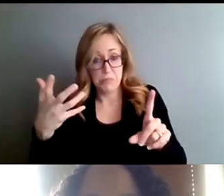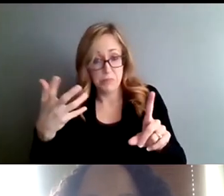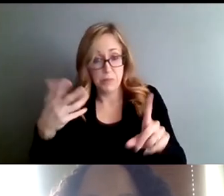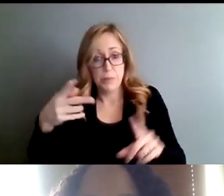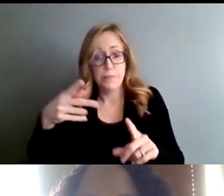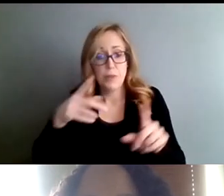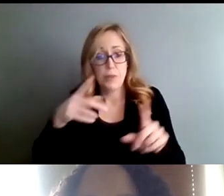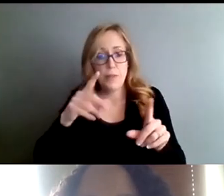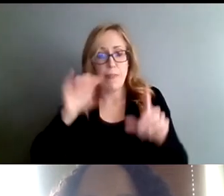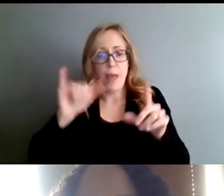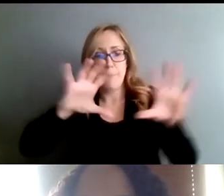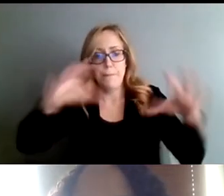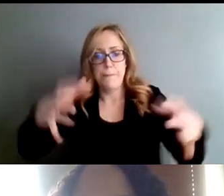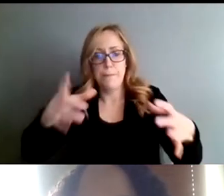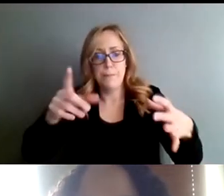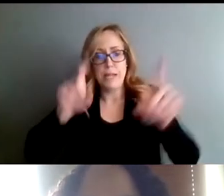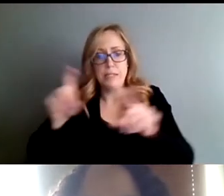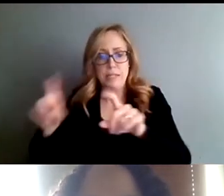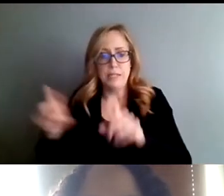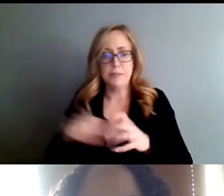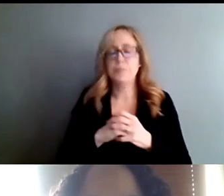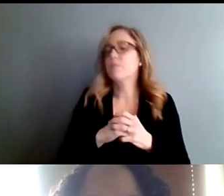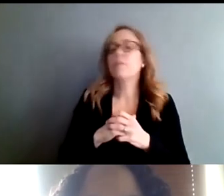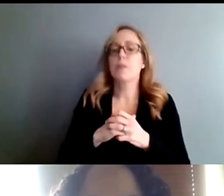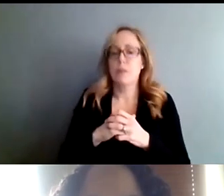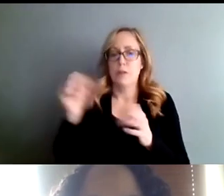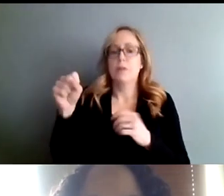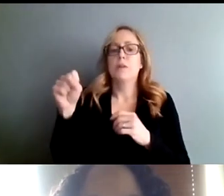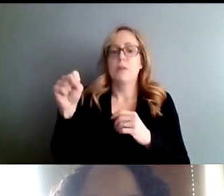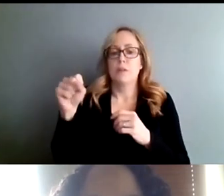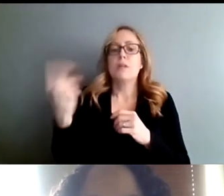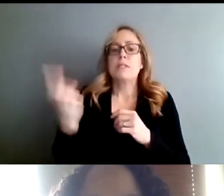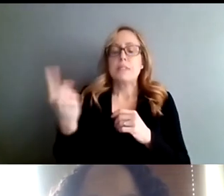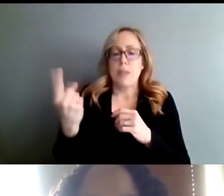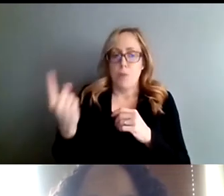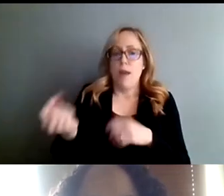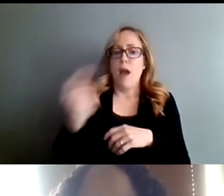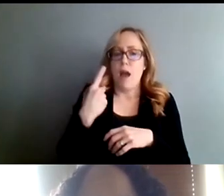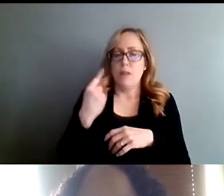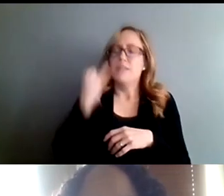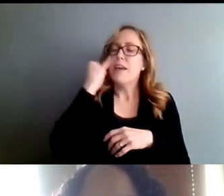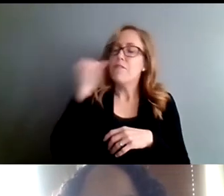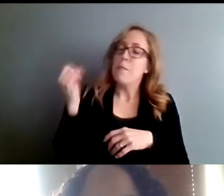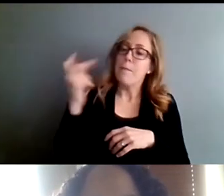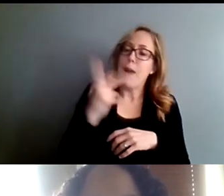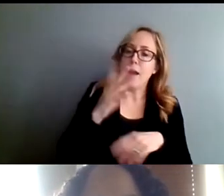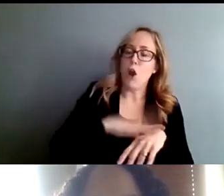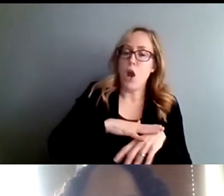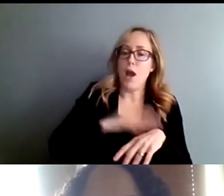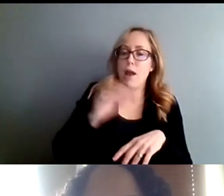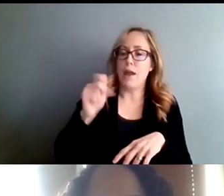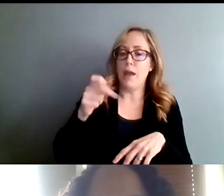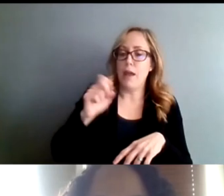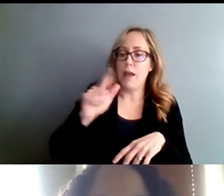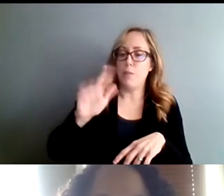So on the pool testing, there was a good question by someone saying, if my child's coming back on April 5th, can I consent